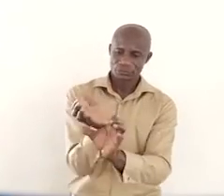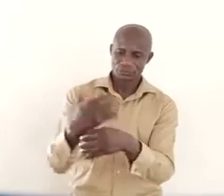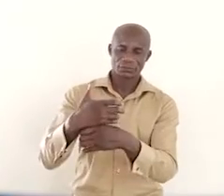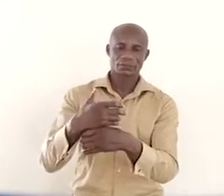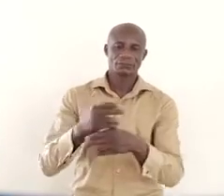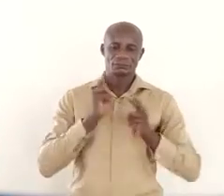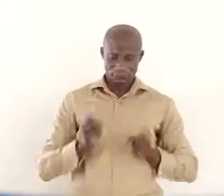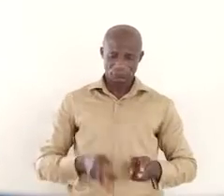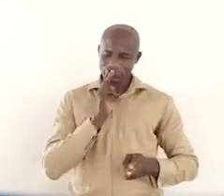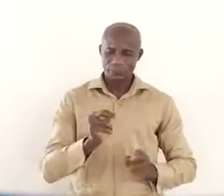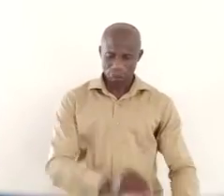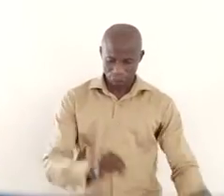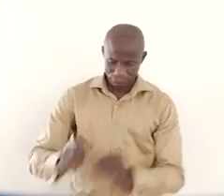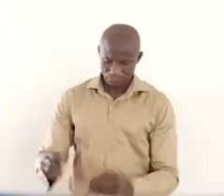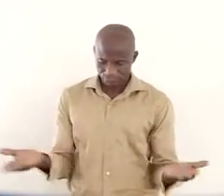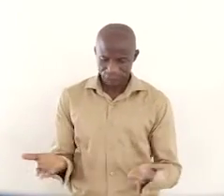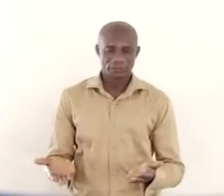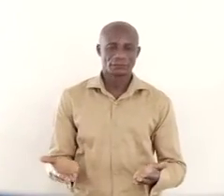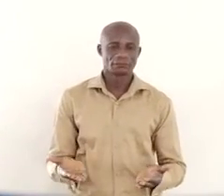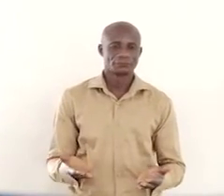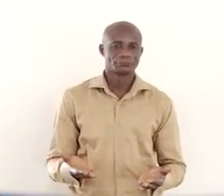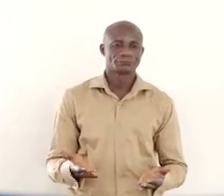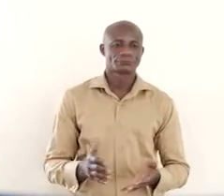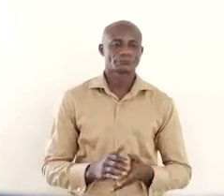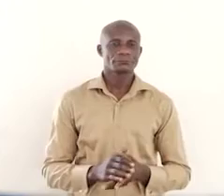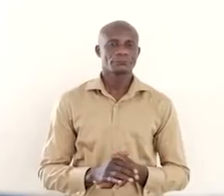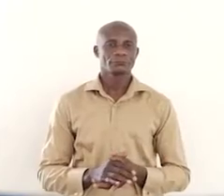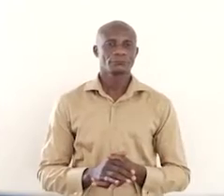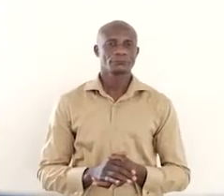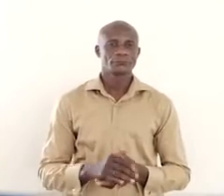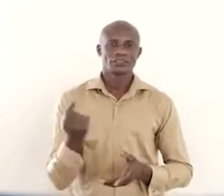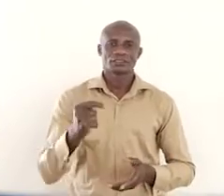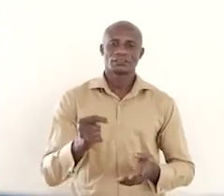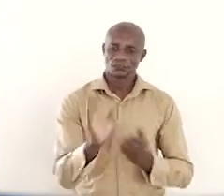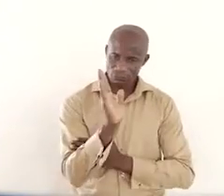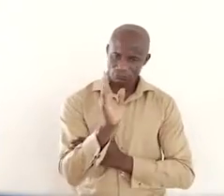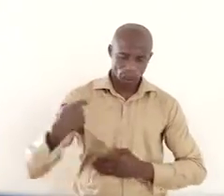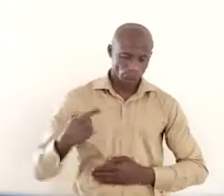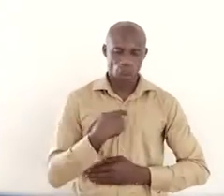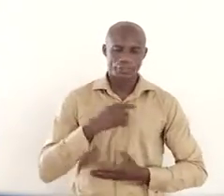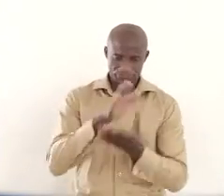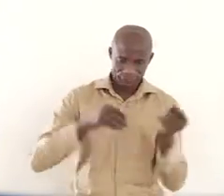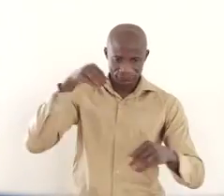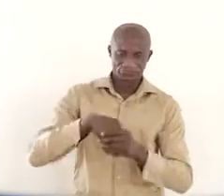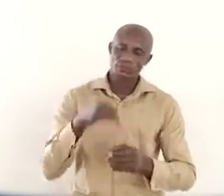beings and put them here only to end in futility. The God we believe in is not such a